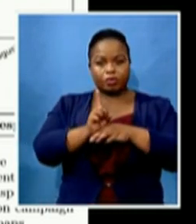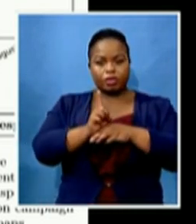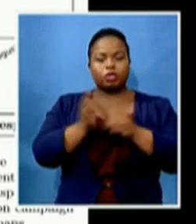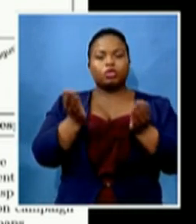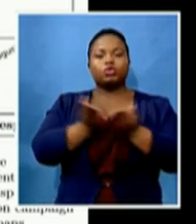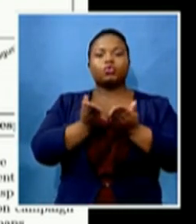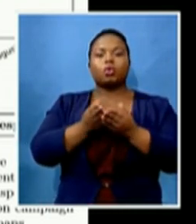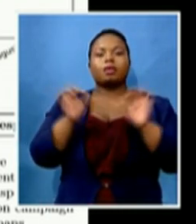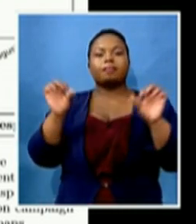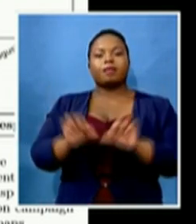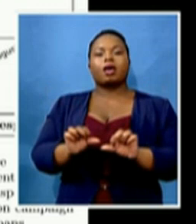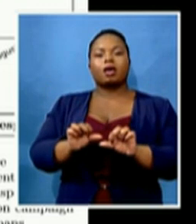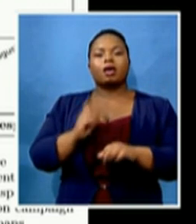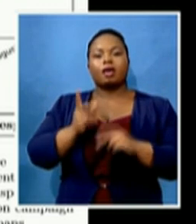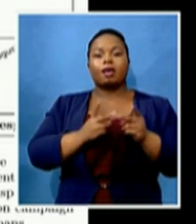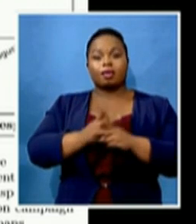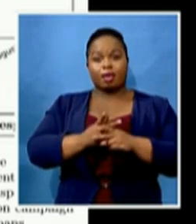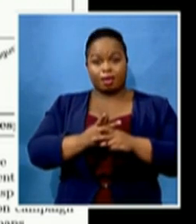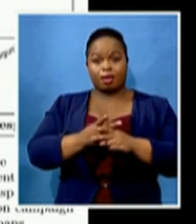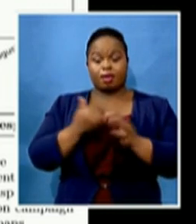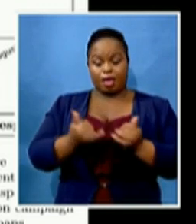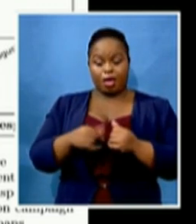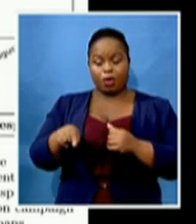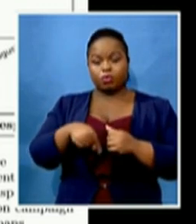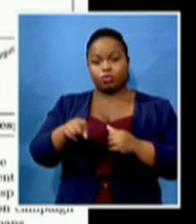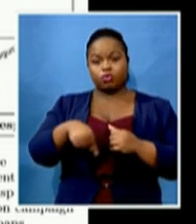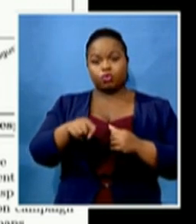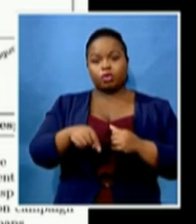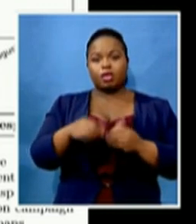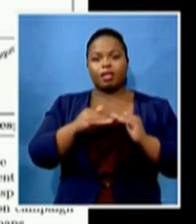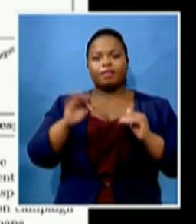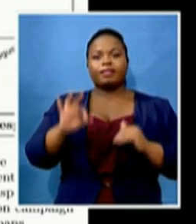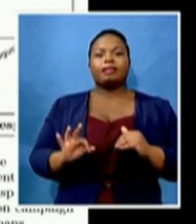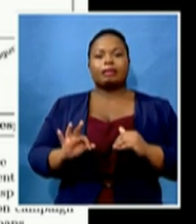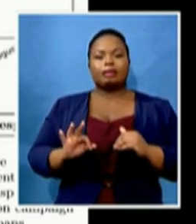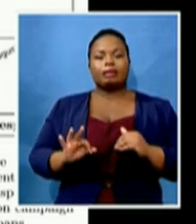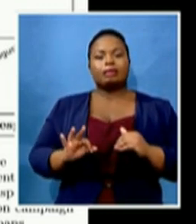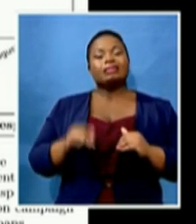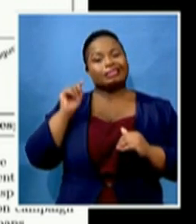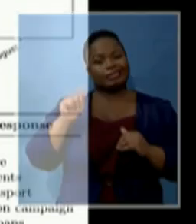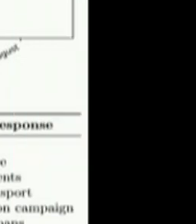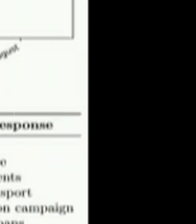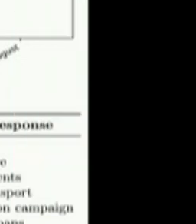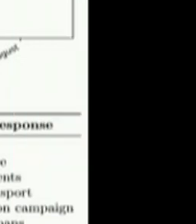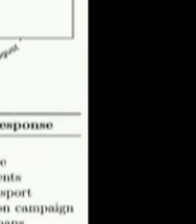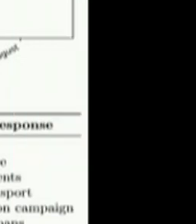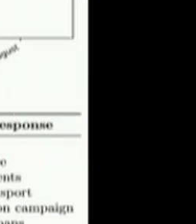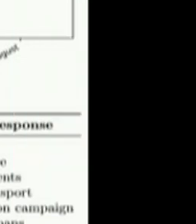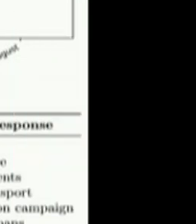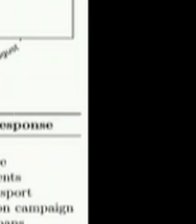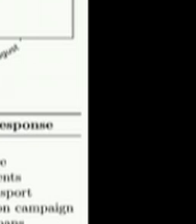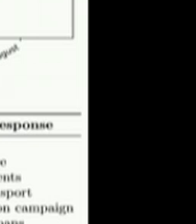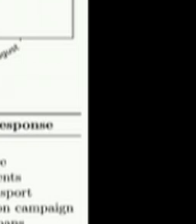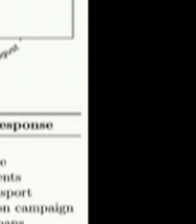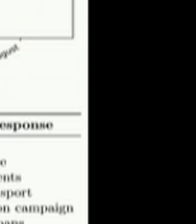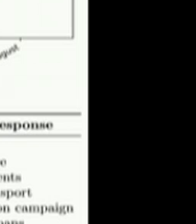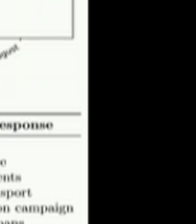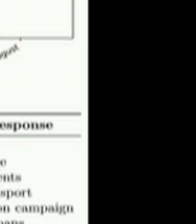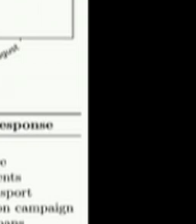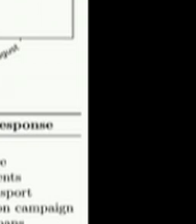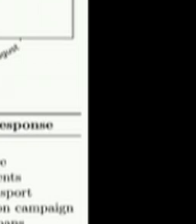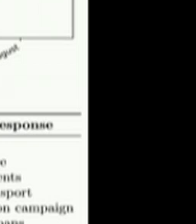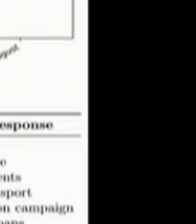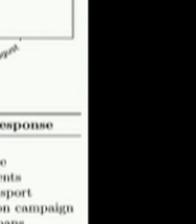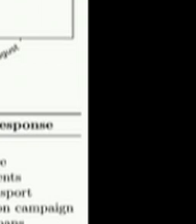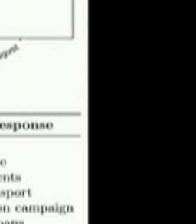is basically quantified by the fraction of students that are going to school. And also we had a very detailed